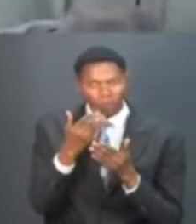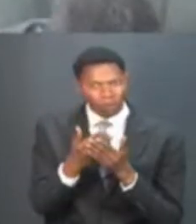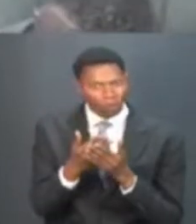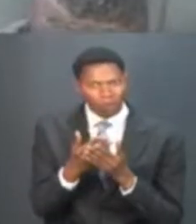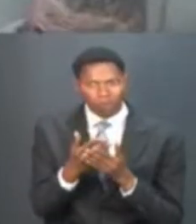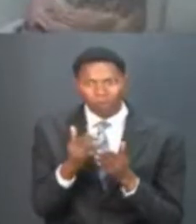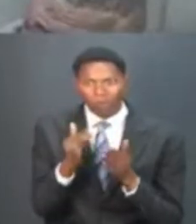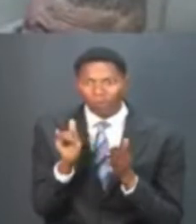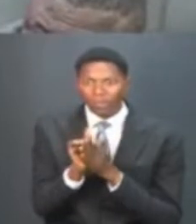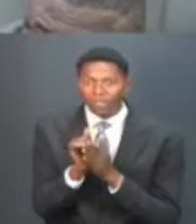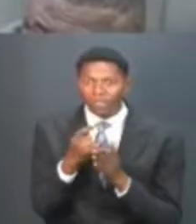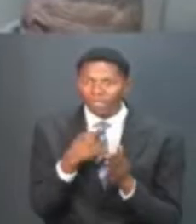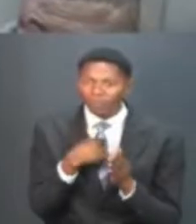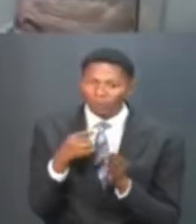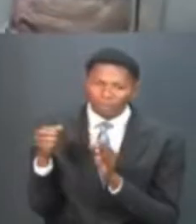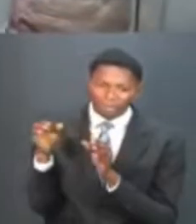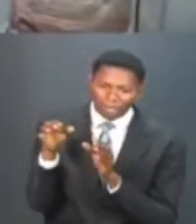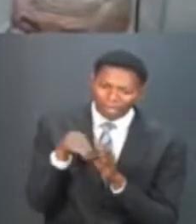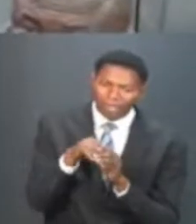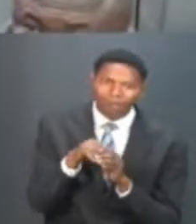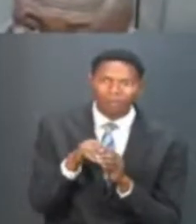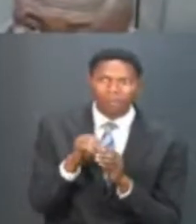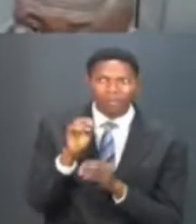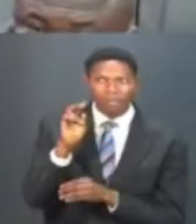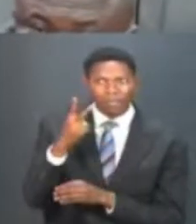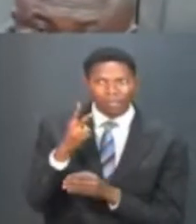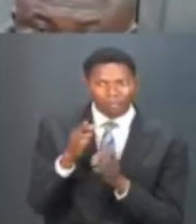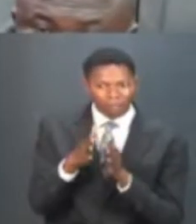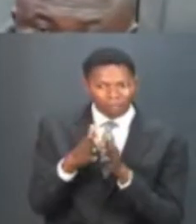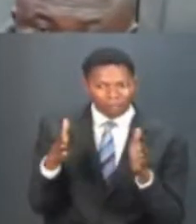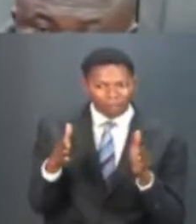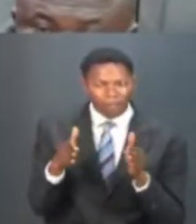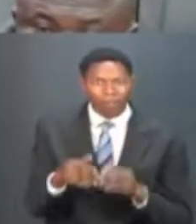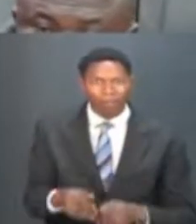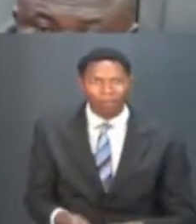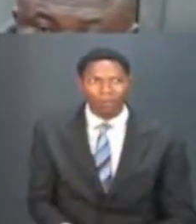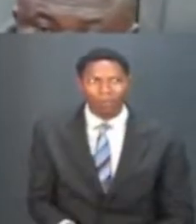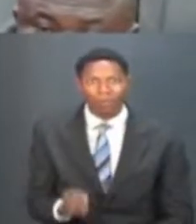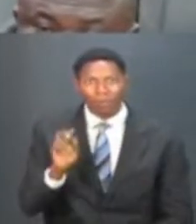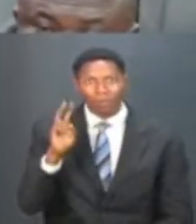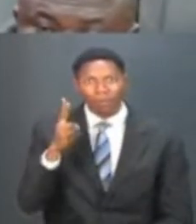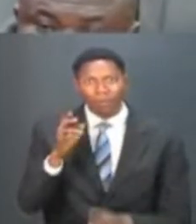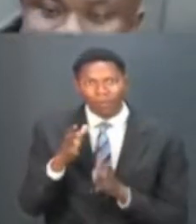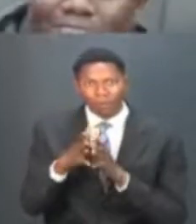we bring in the second session. The second session.